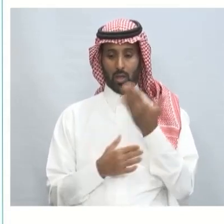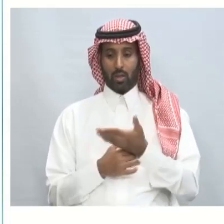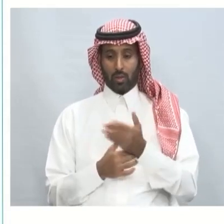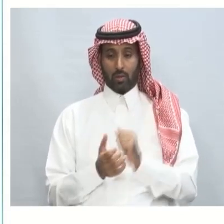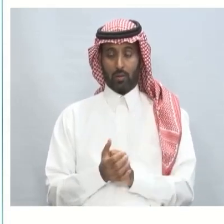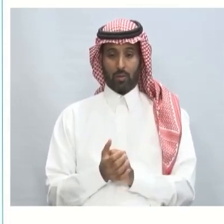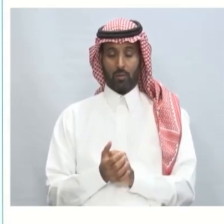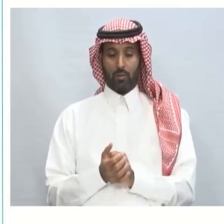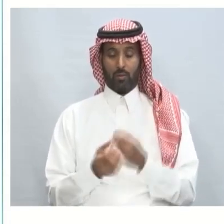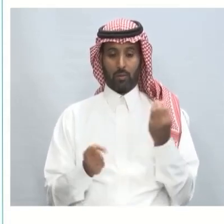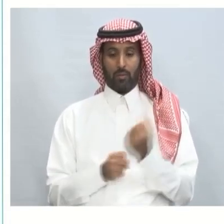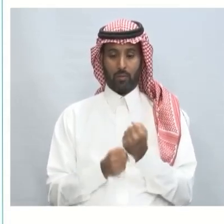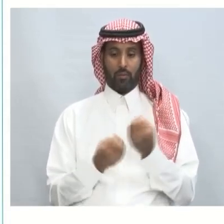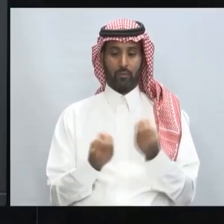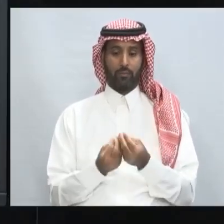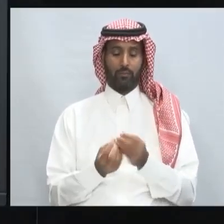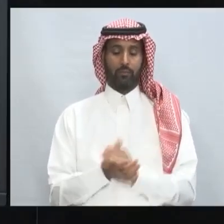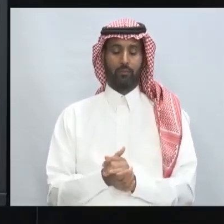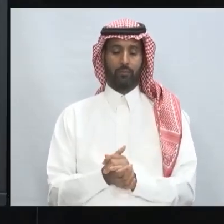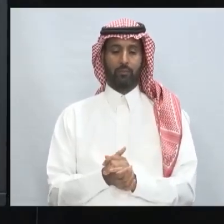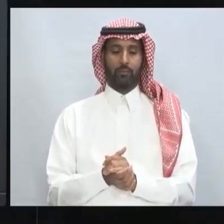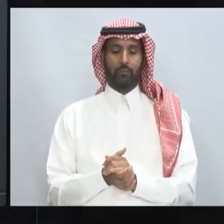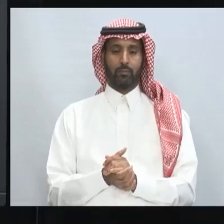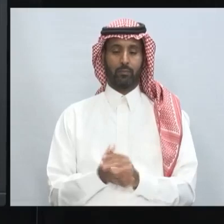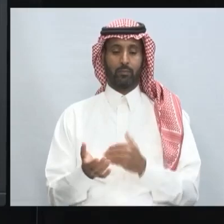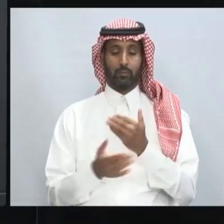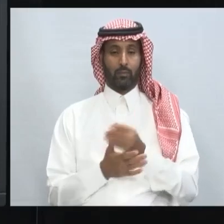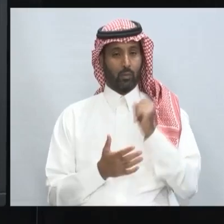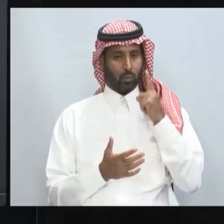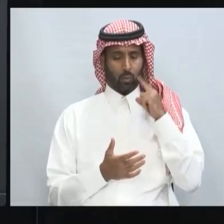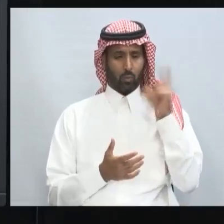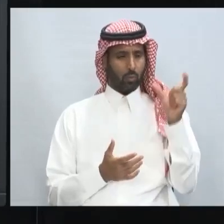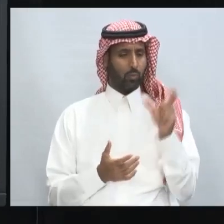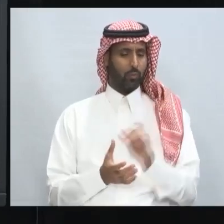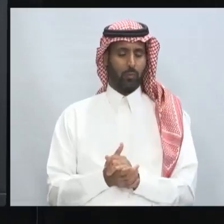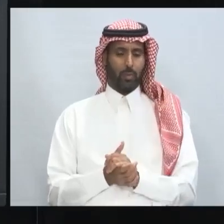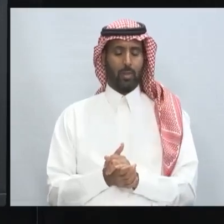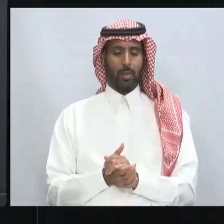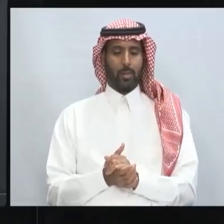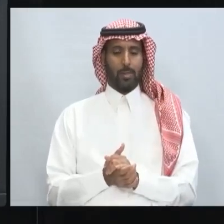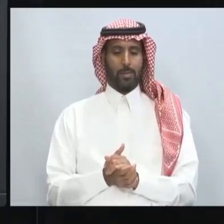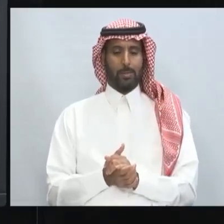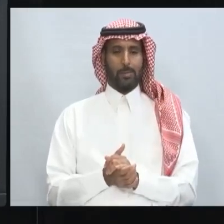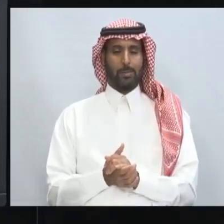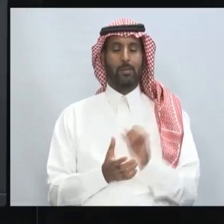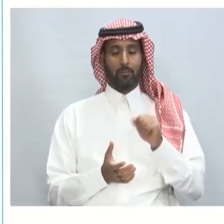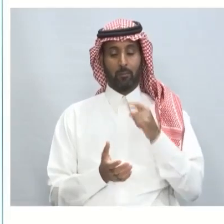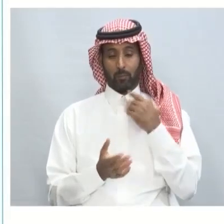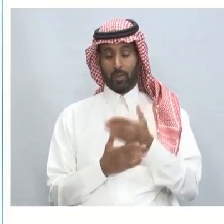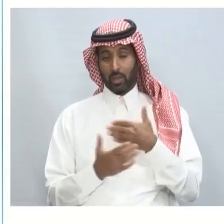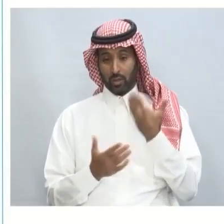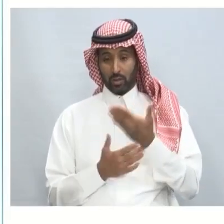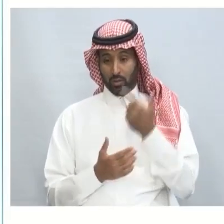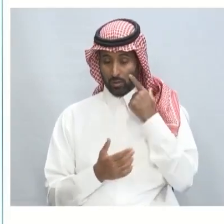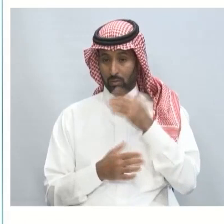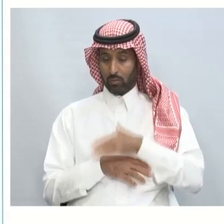be when working with other people. So can you guess the word here? Yes, I try to